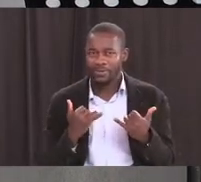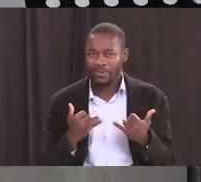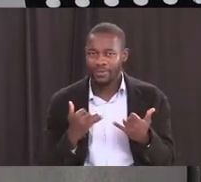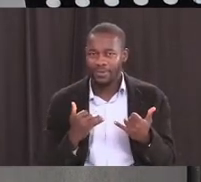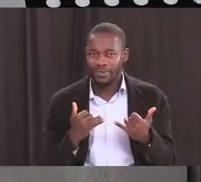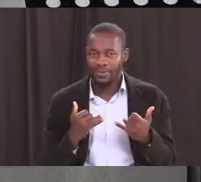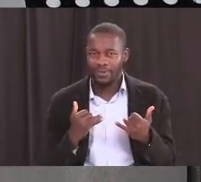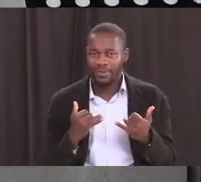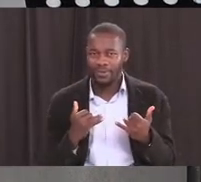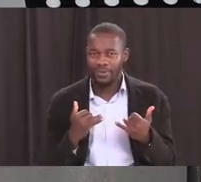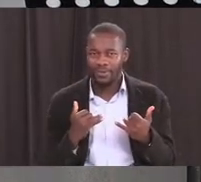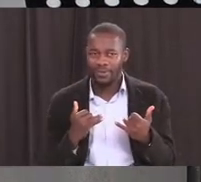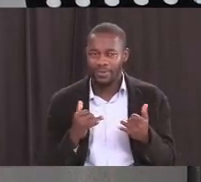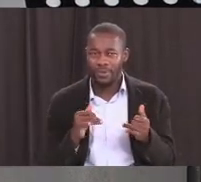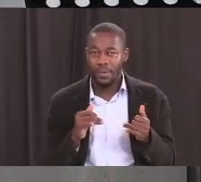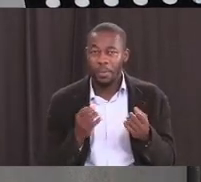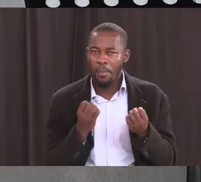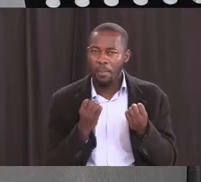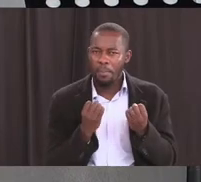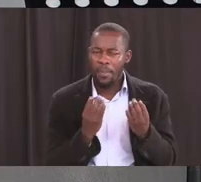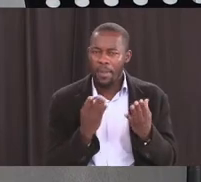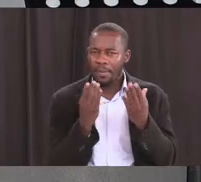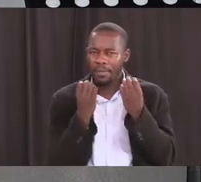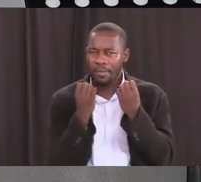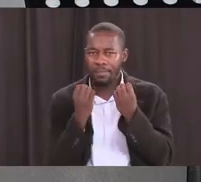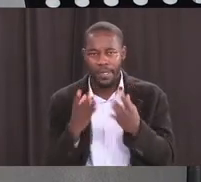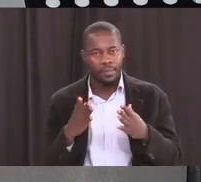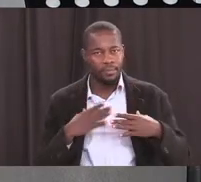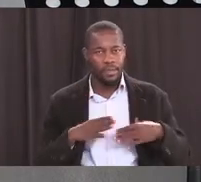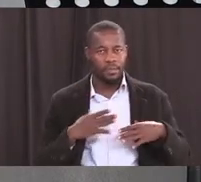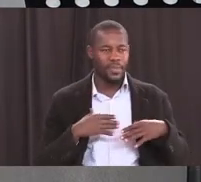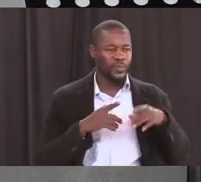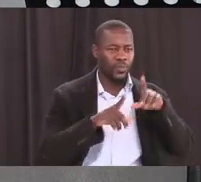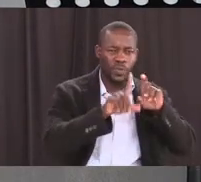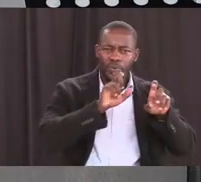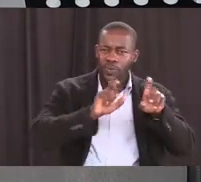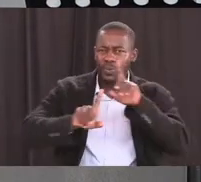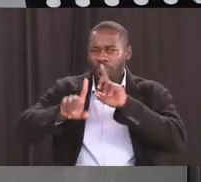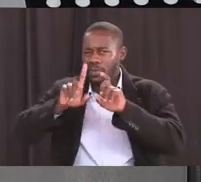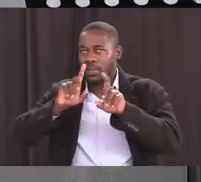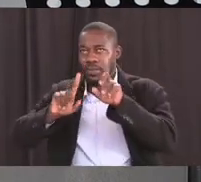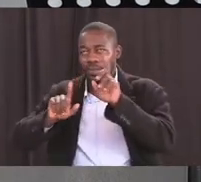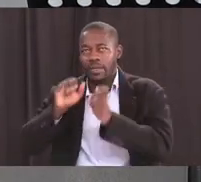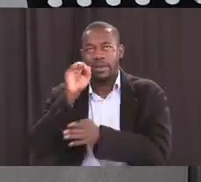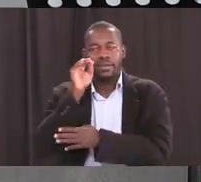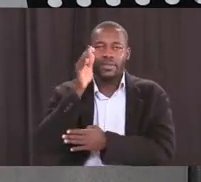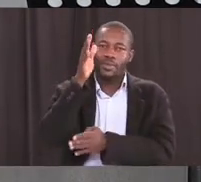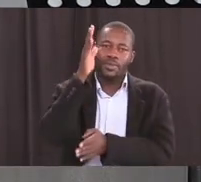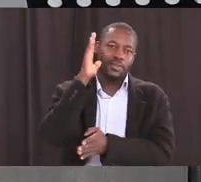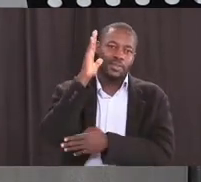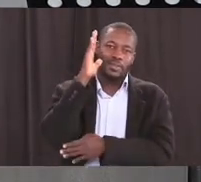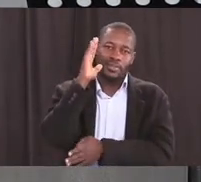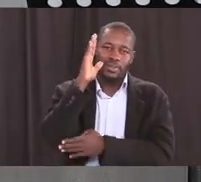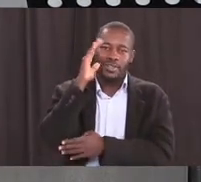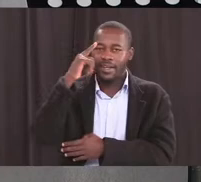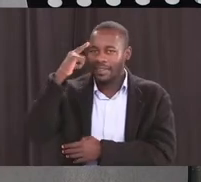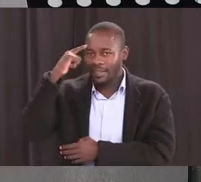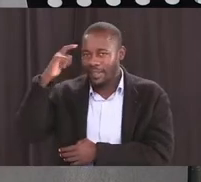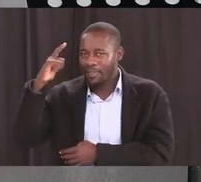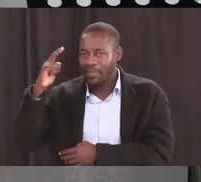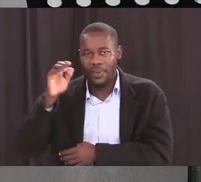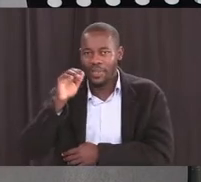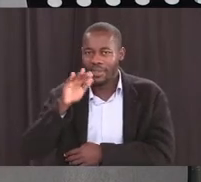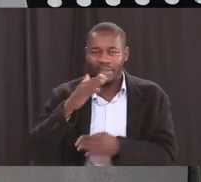Megan and I are asking God these same questions. He has put hopes and dreams for us to have a biological